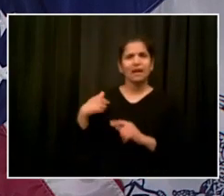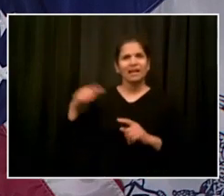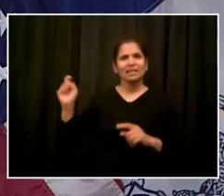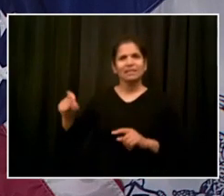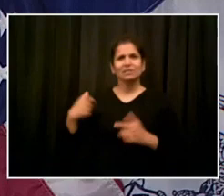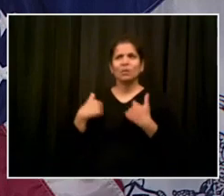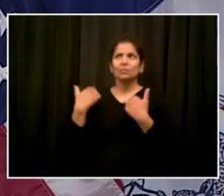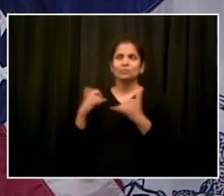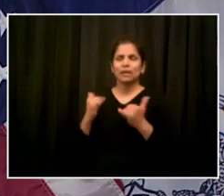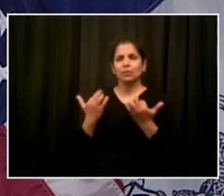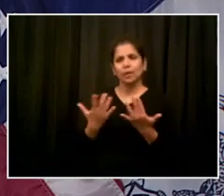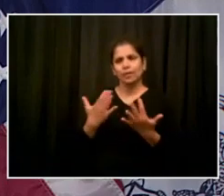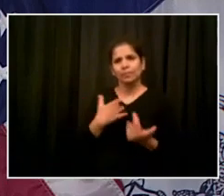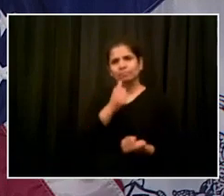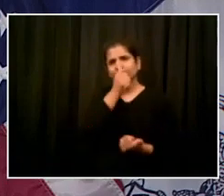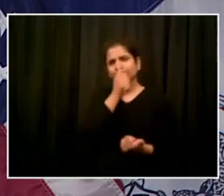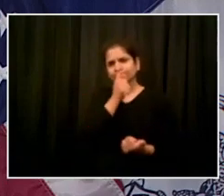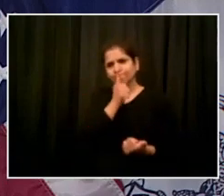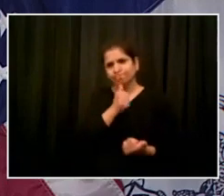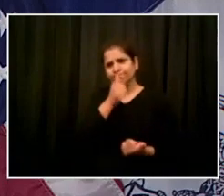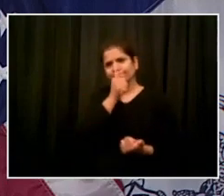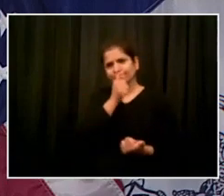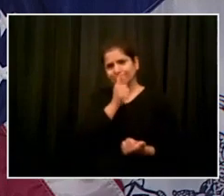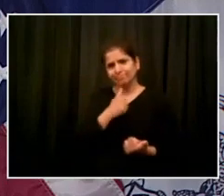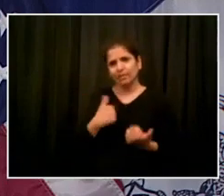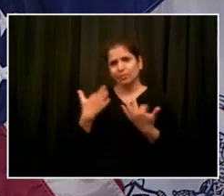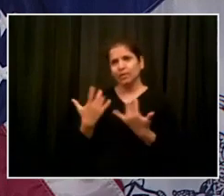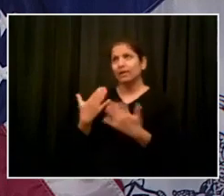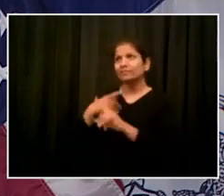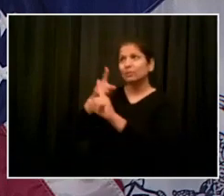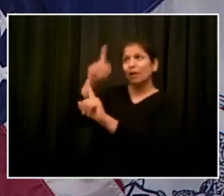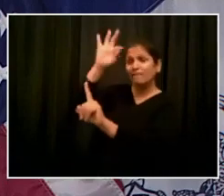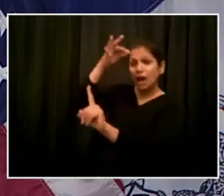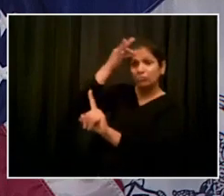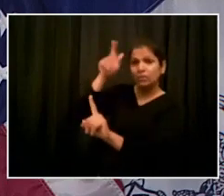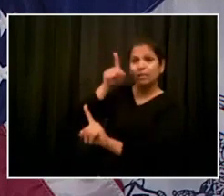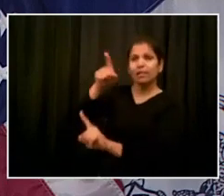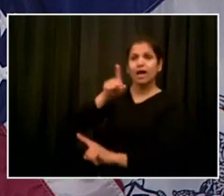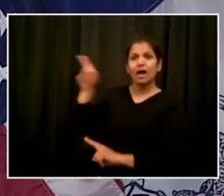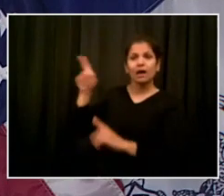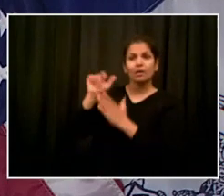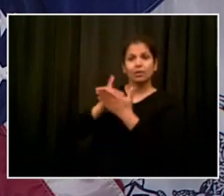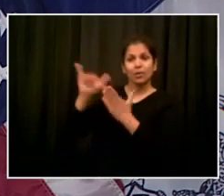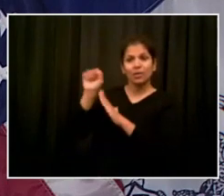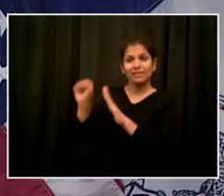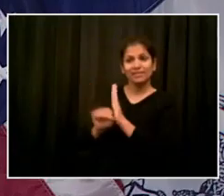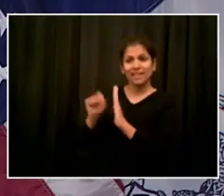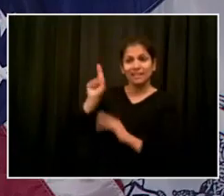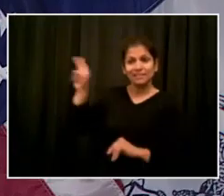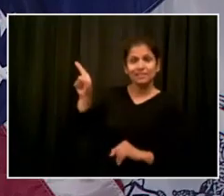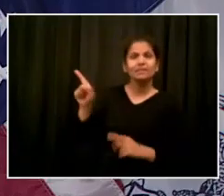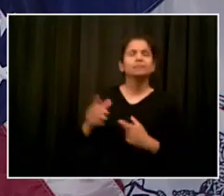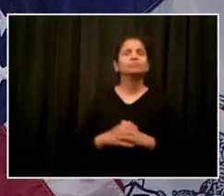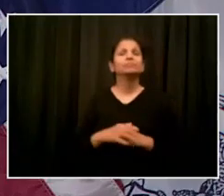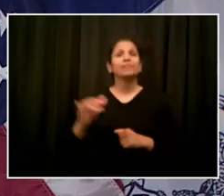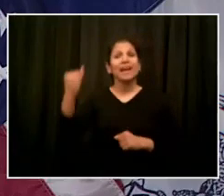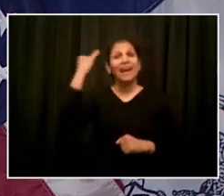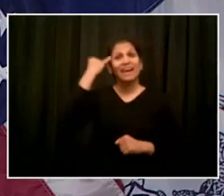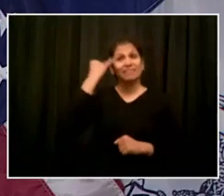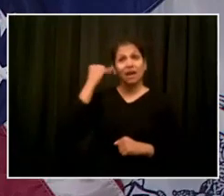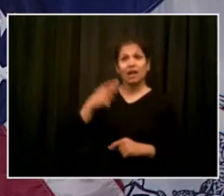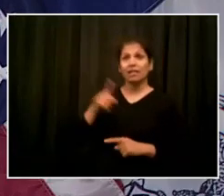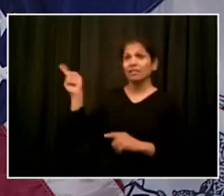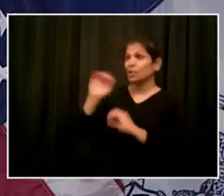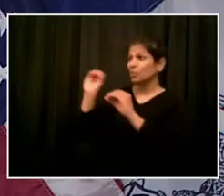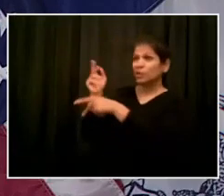would be layoffs and furloughs. But right now, while we are trying to sort that out, we've got a disease to